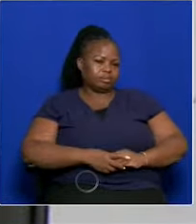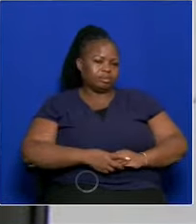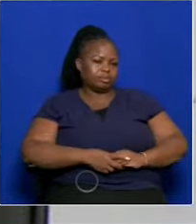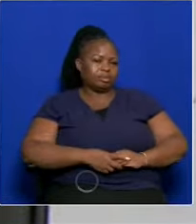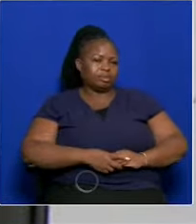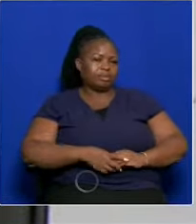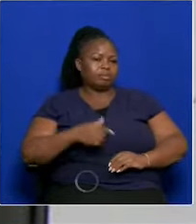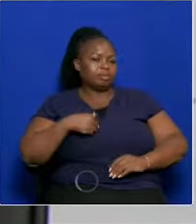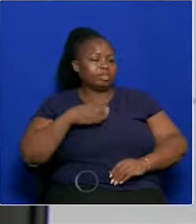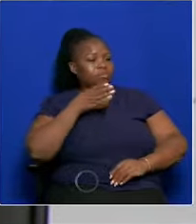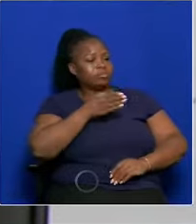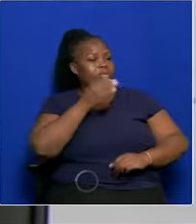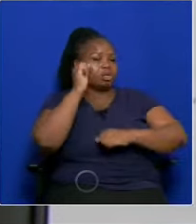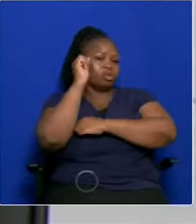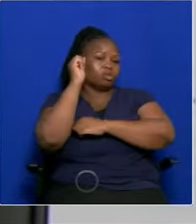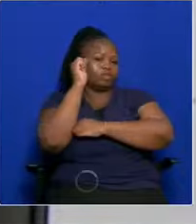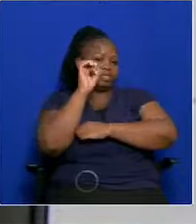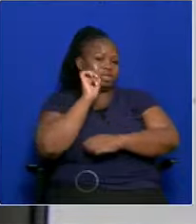office.